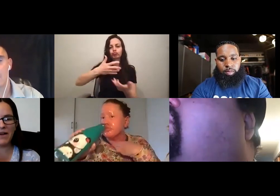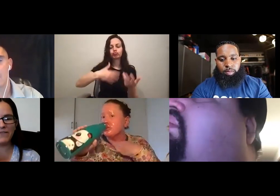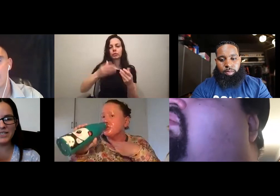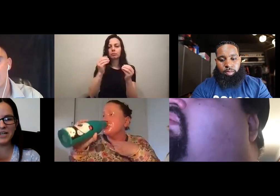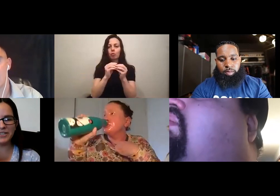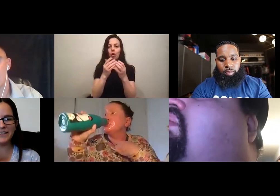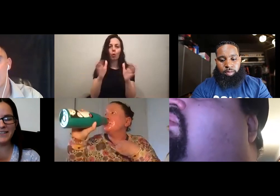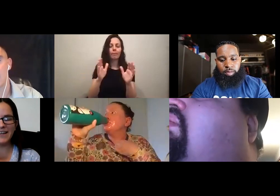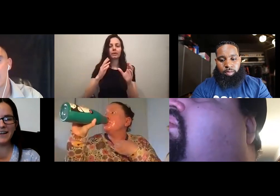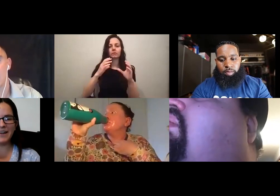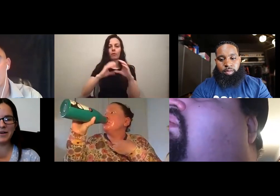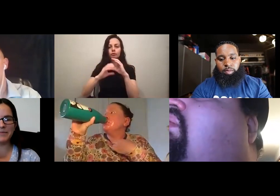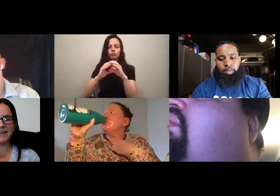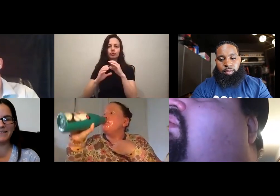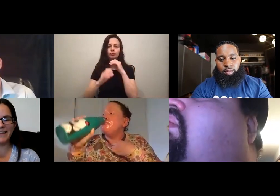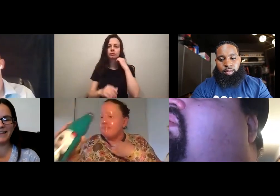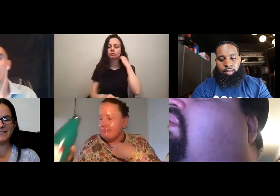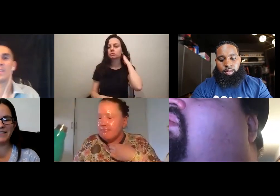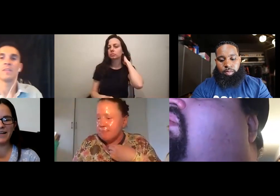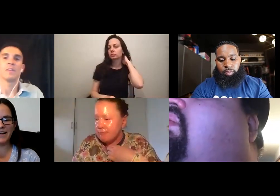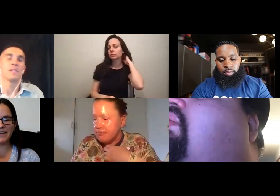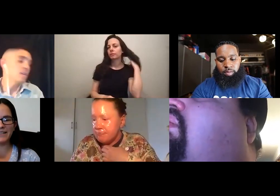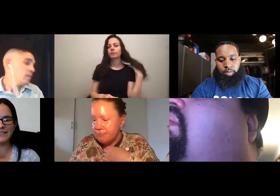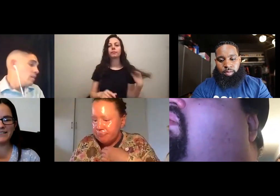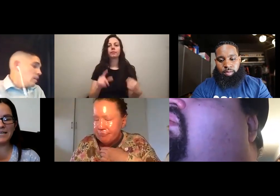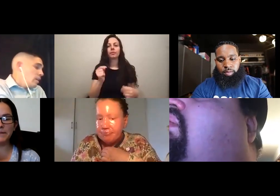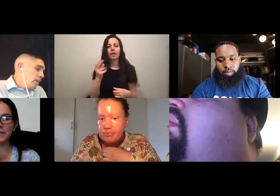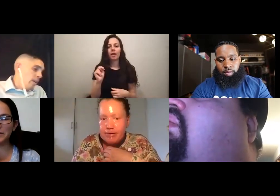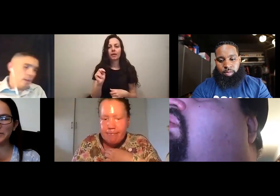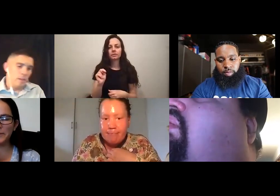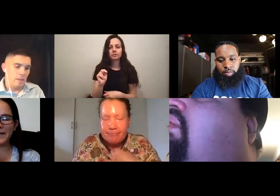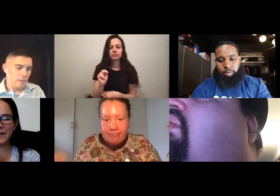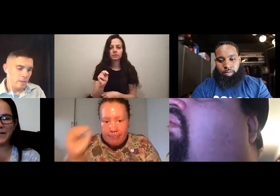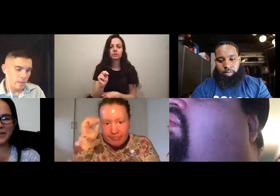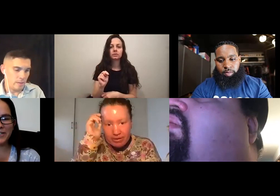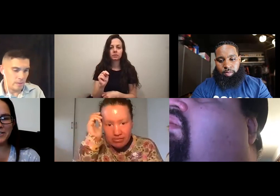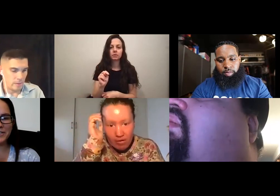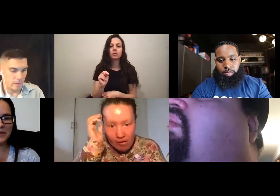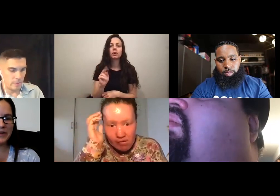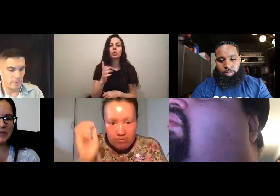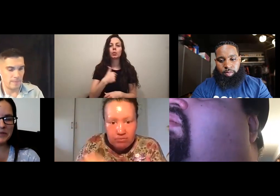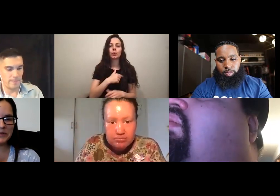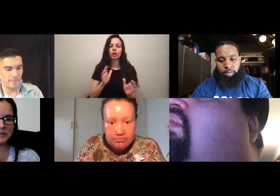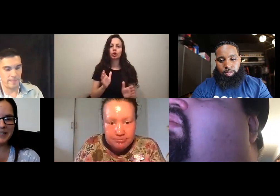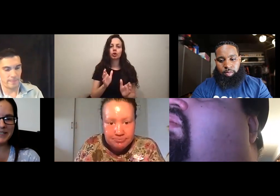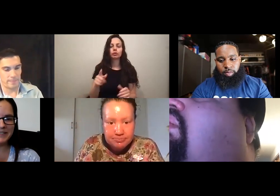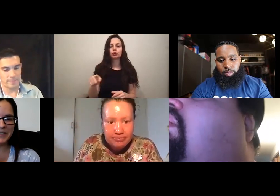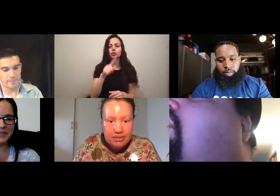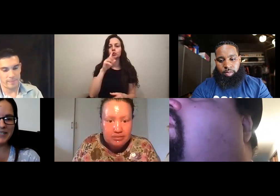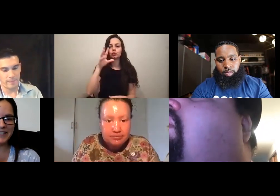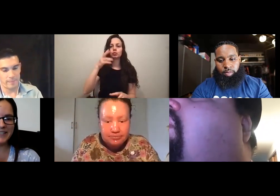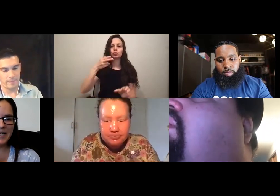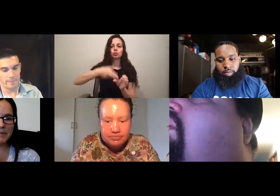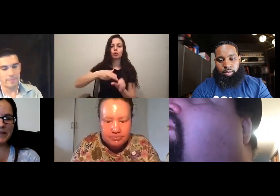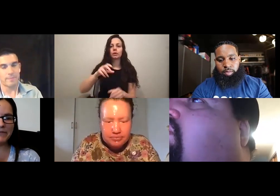open conversation. And then keep in the loop. We encourage you to join all of our social media so that